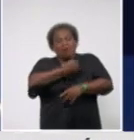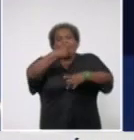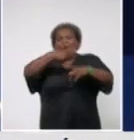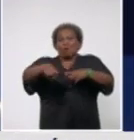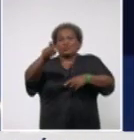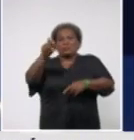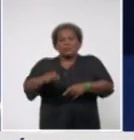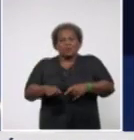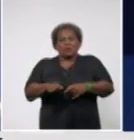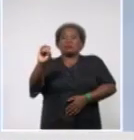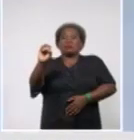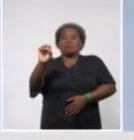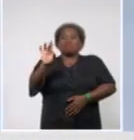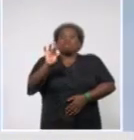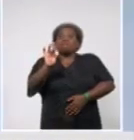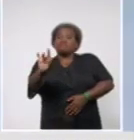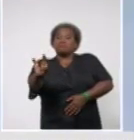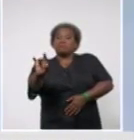deceased. Today,